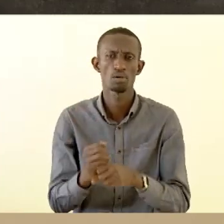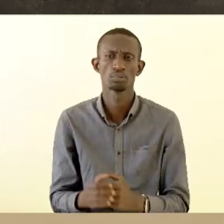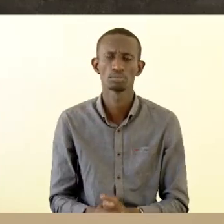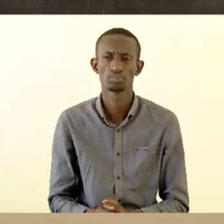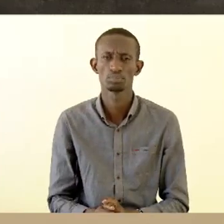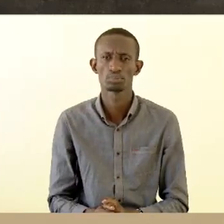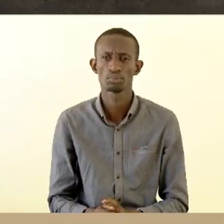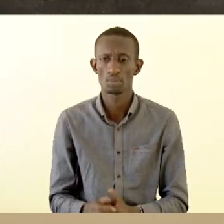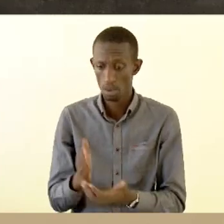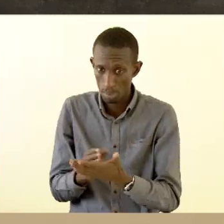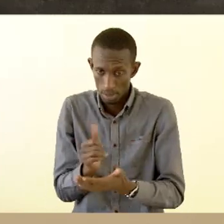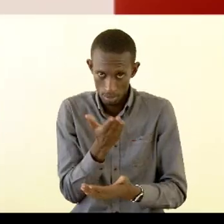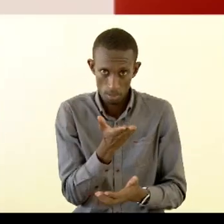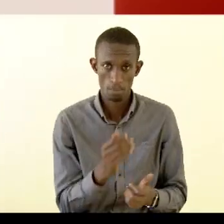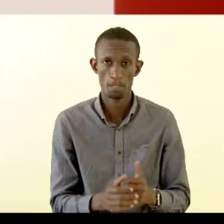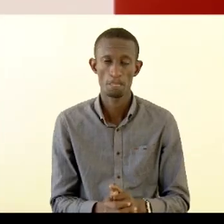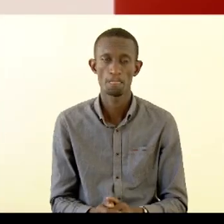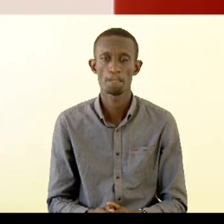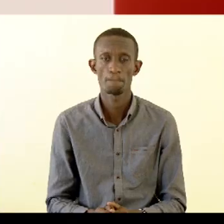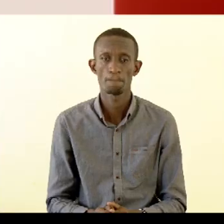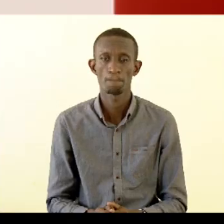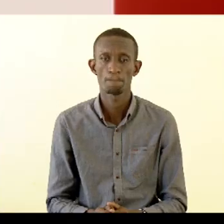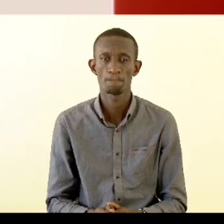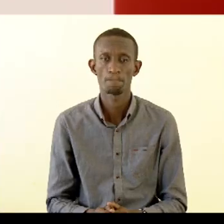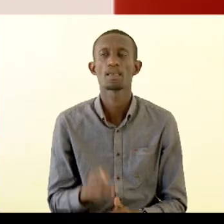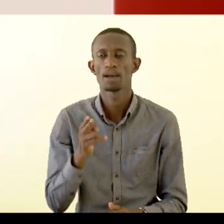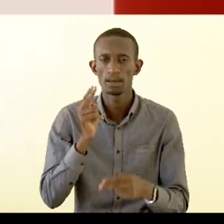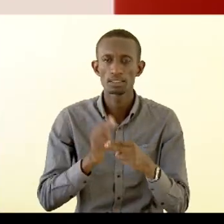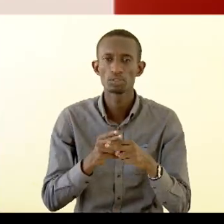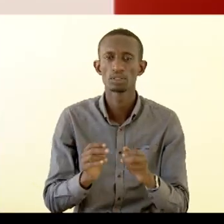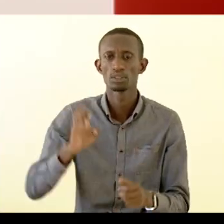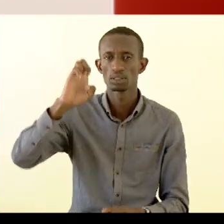other particle is, good, the electron.